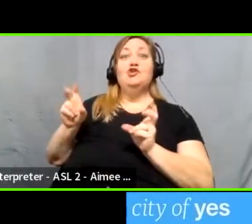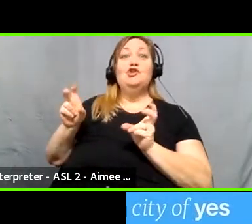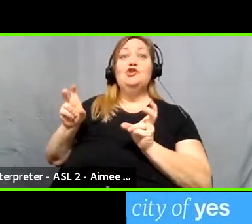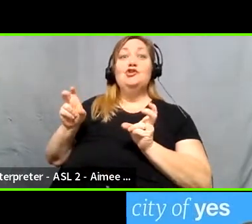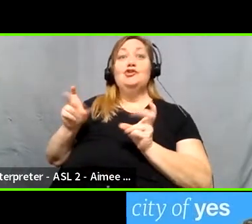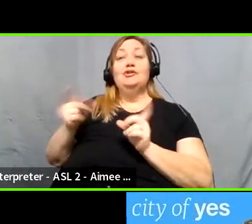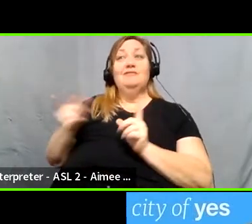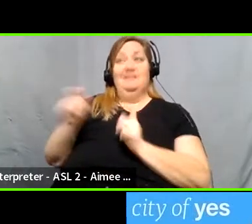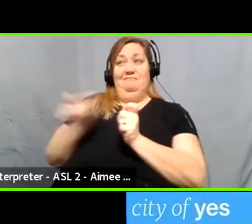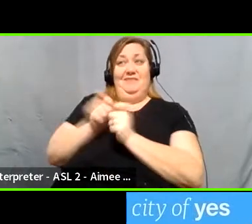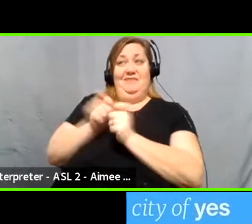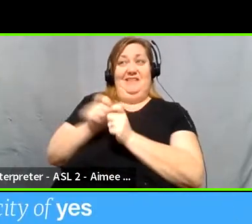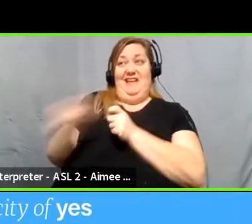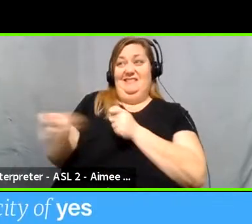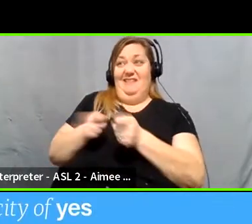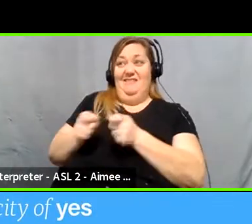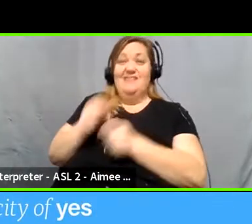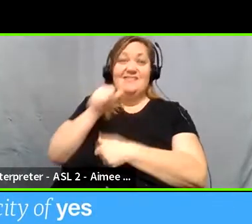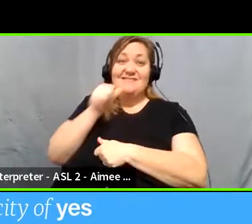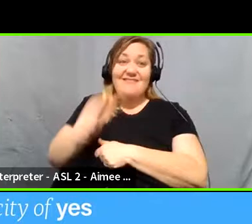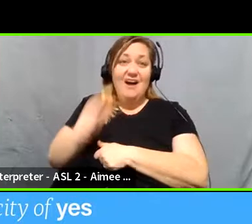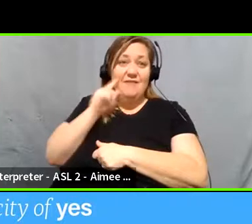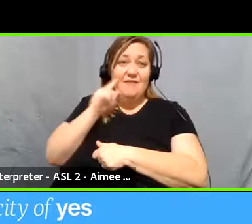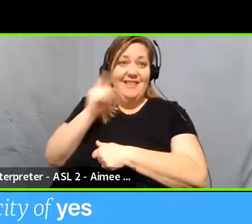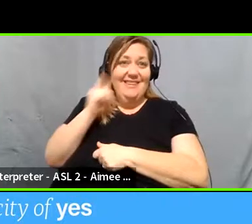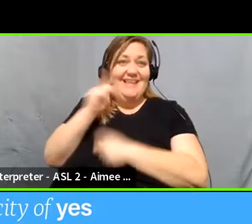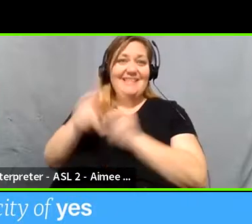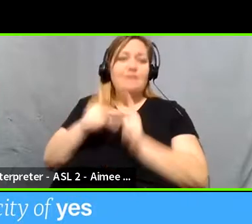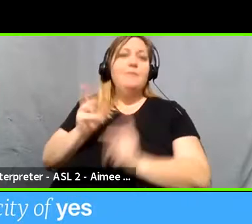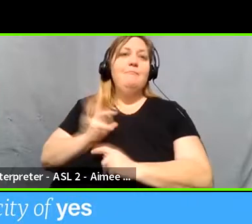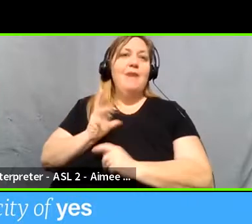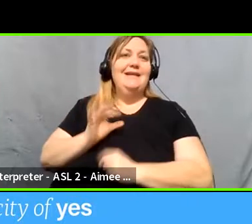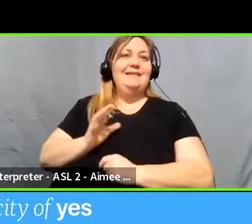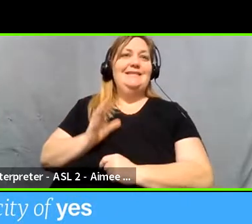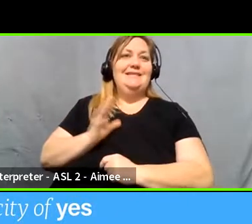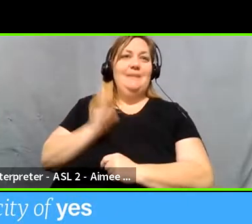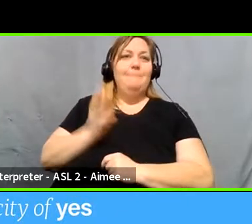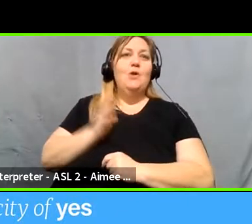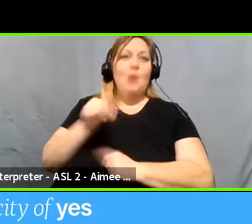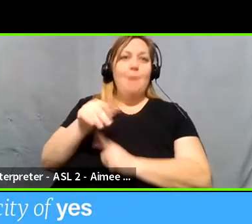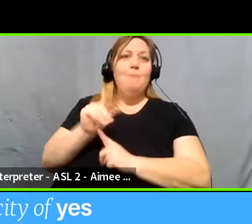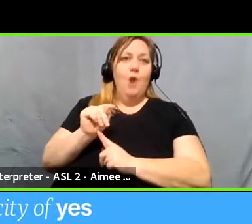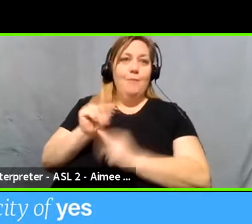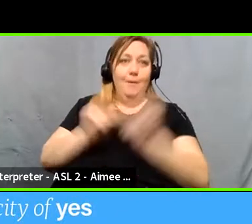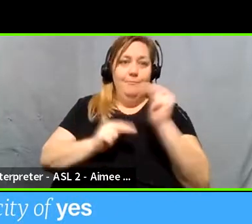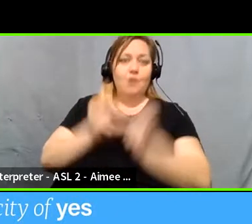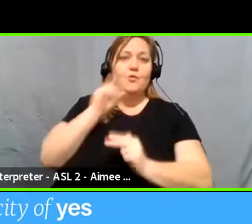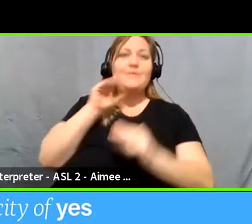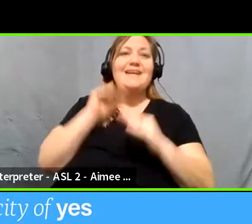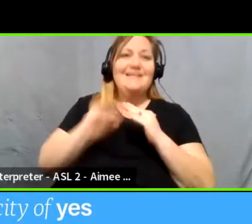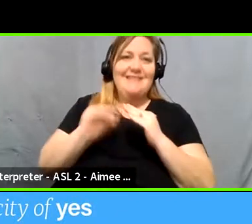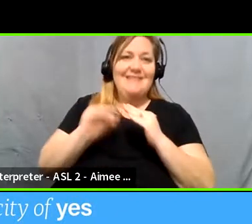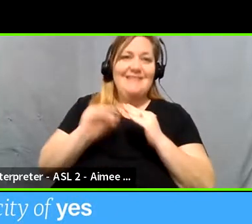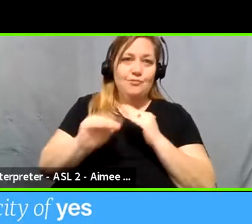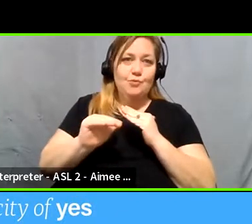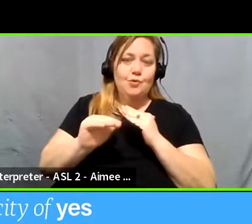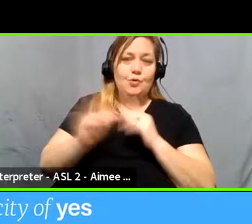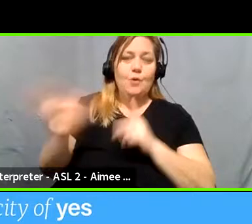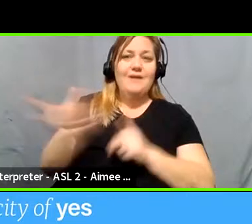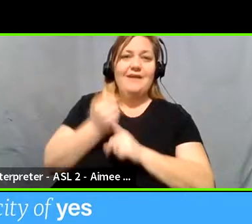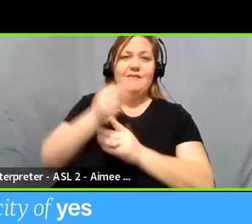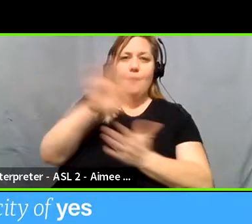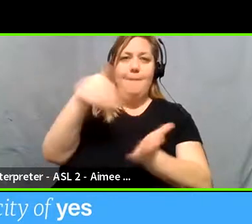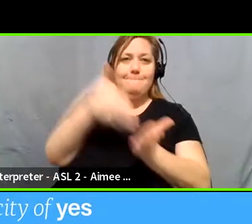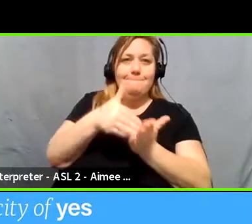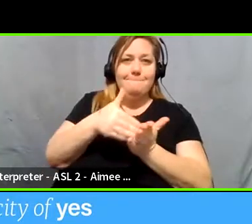precise definition. But we think that these are going to be modest, simple apartment buildings that will be accessible or attainable for, you a middle